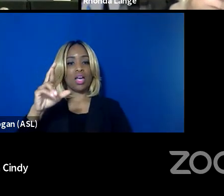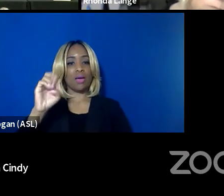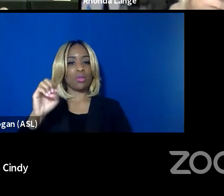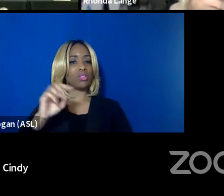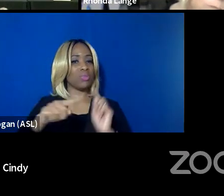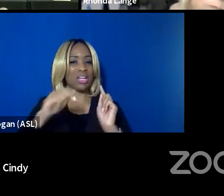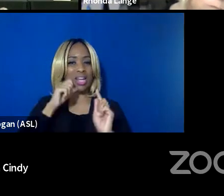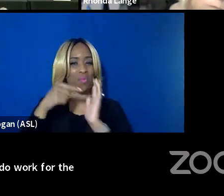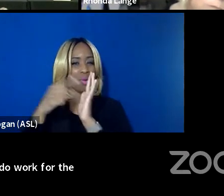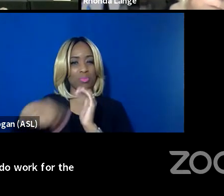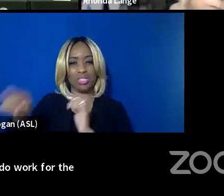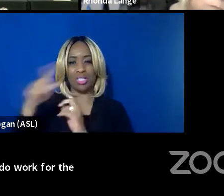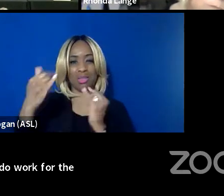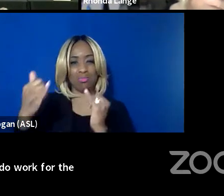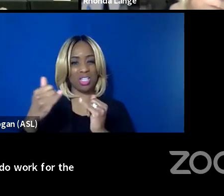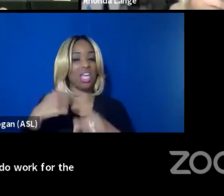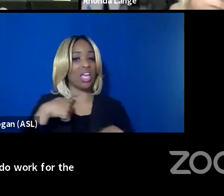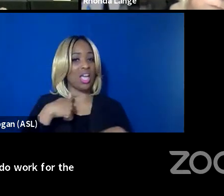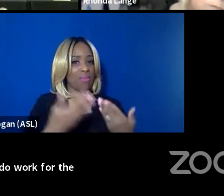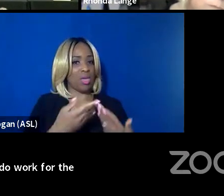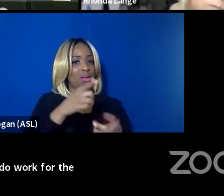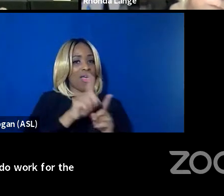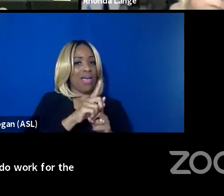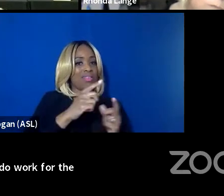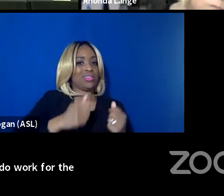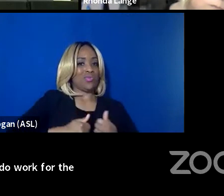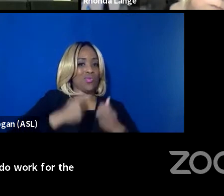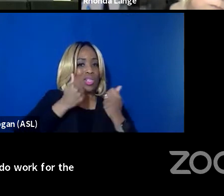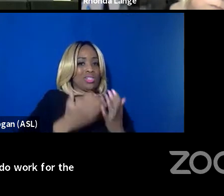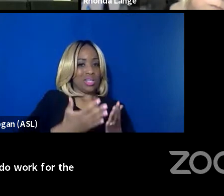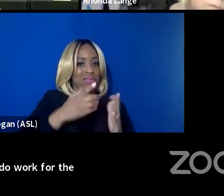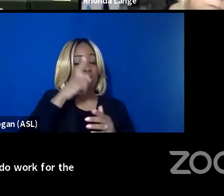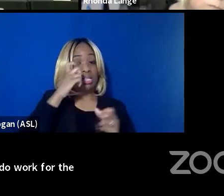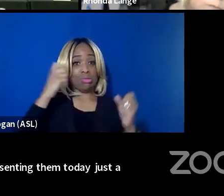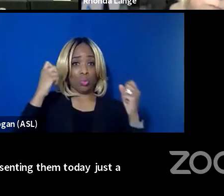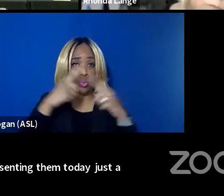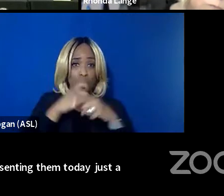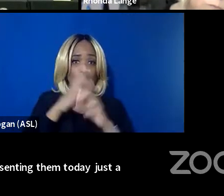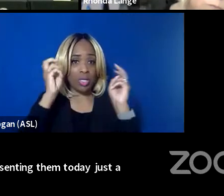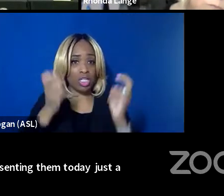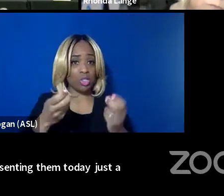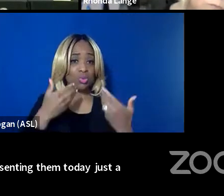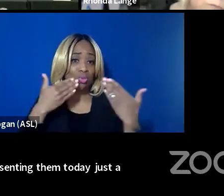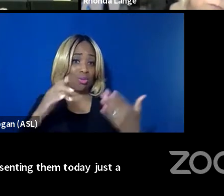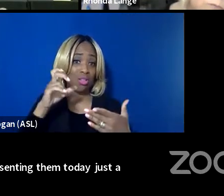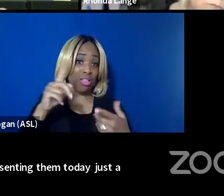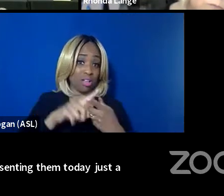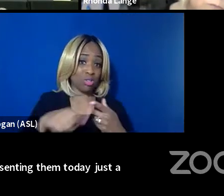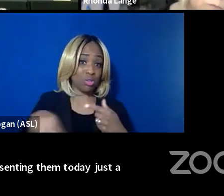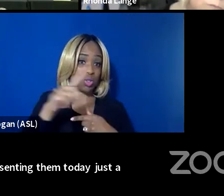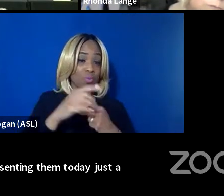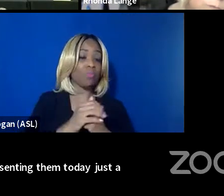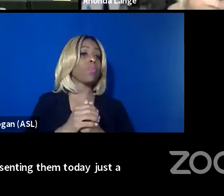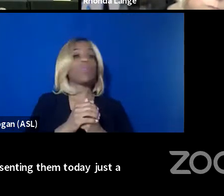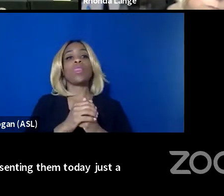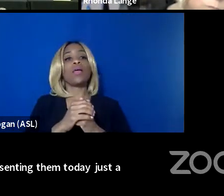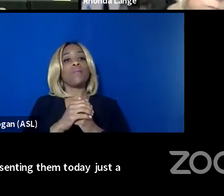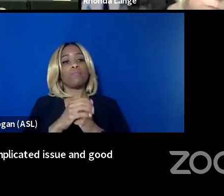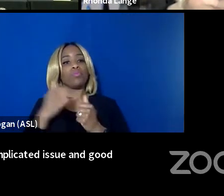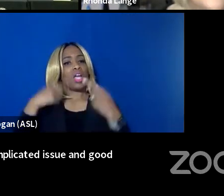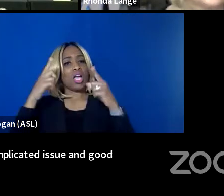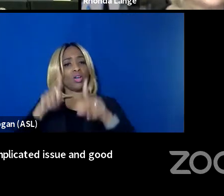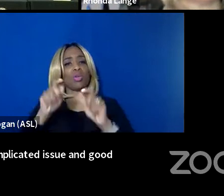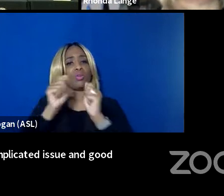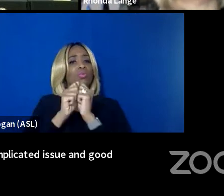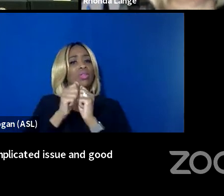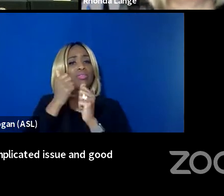resident because this is a super complicated issue, and good luck on all of this. On a macro level, agreeing with